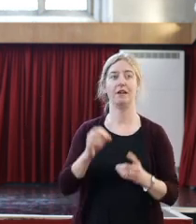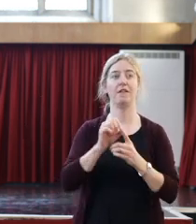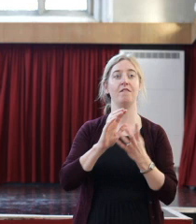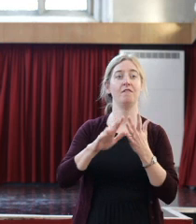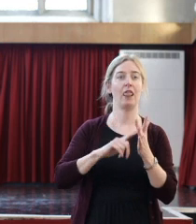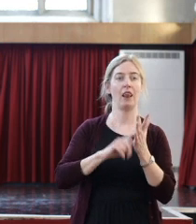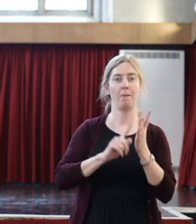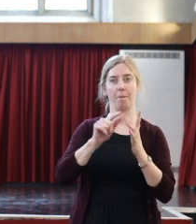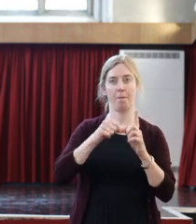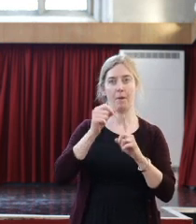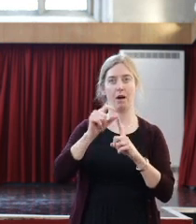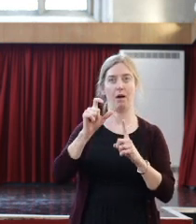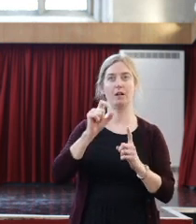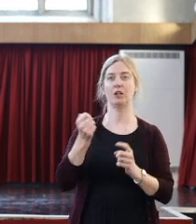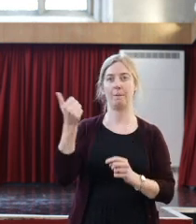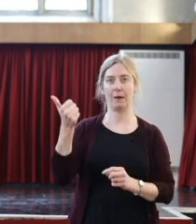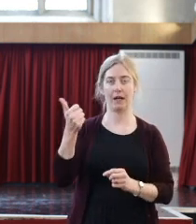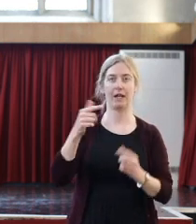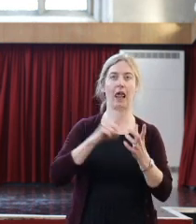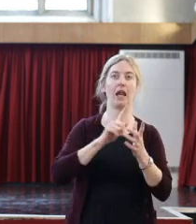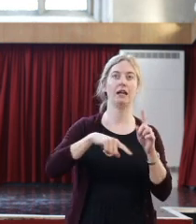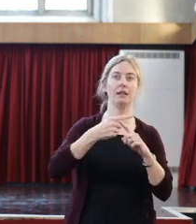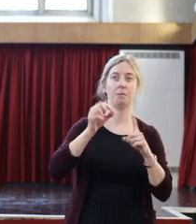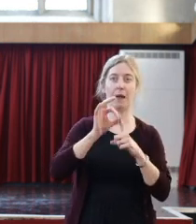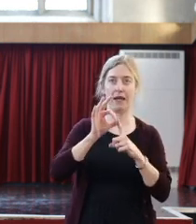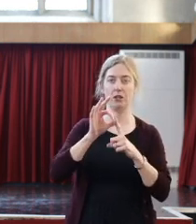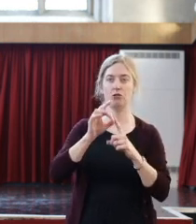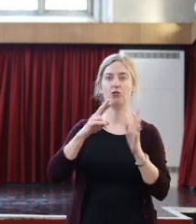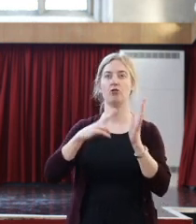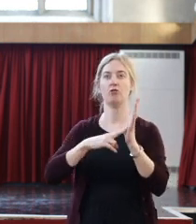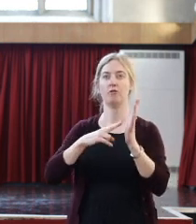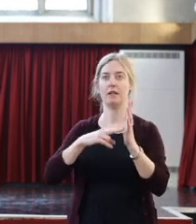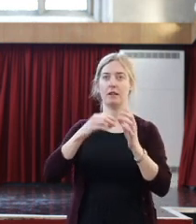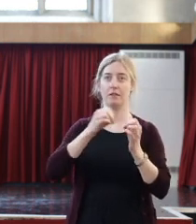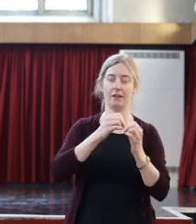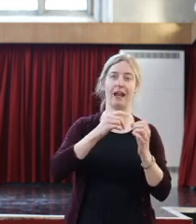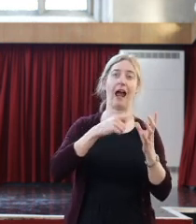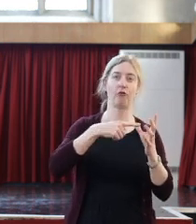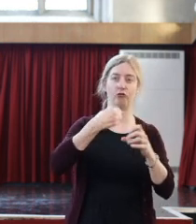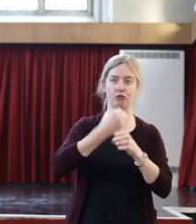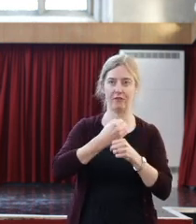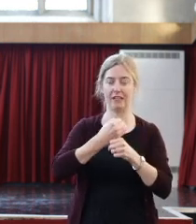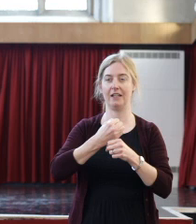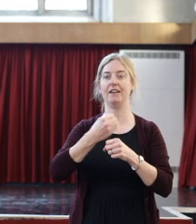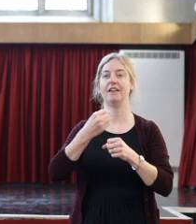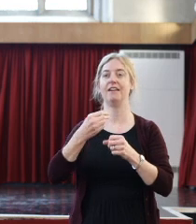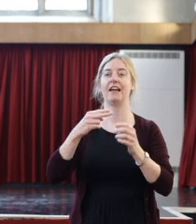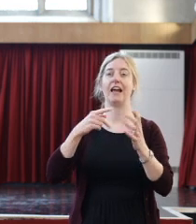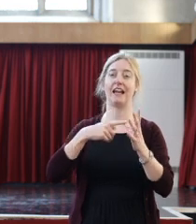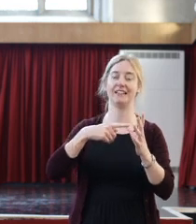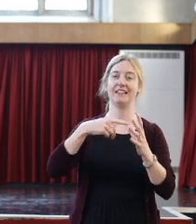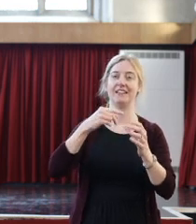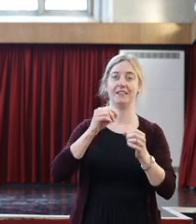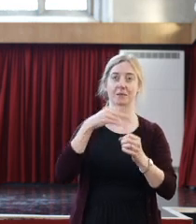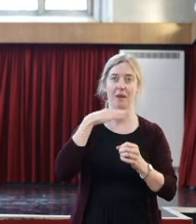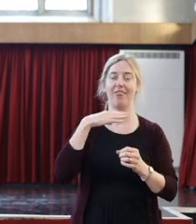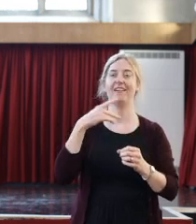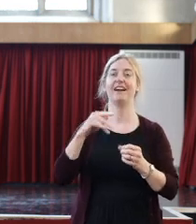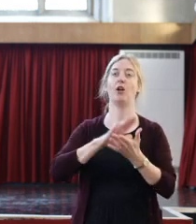Champagne, Alex Page, Ulrika Behrens, Aaron Griffin, Anastasia Smith, David Greaves, and Holly